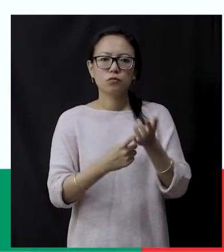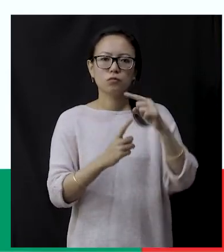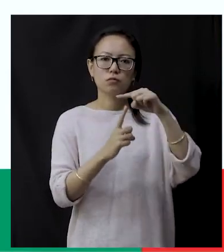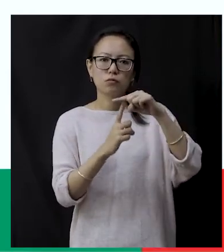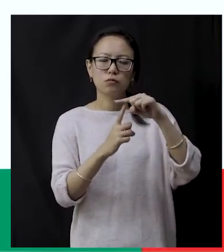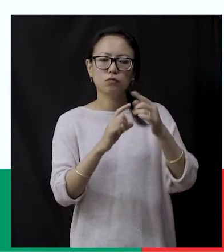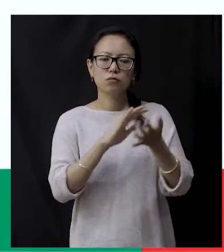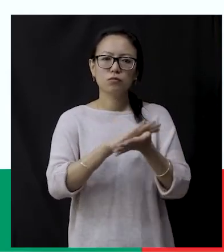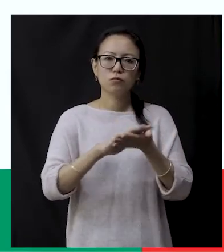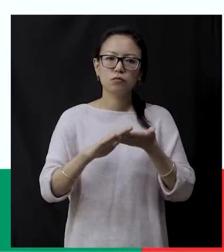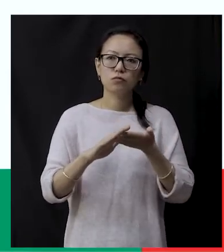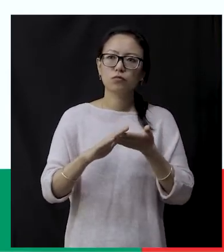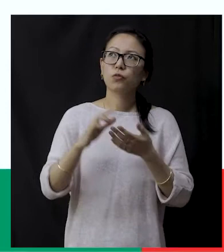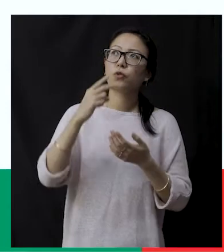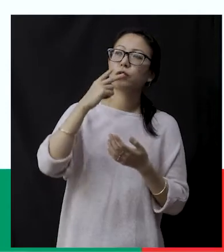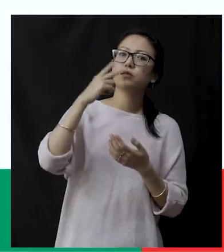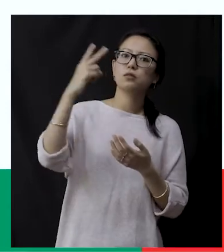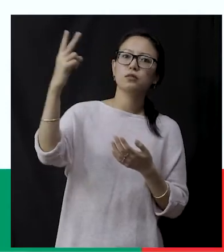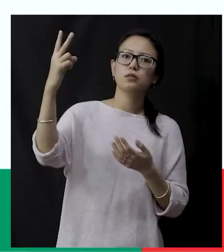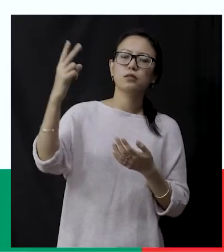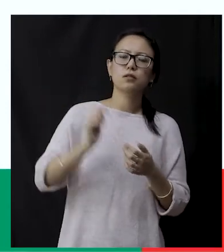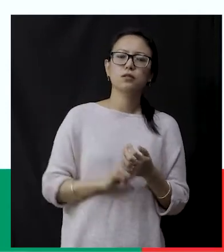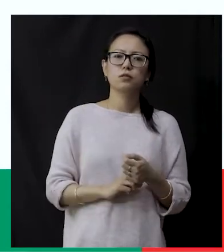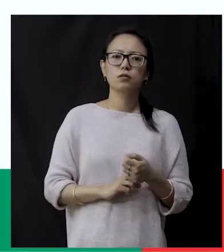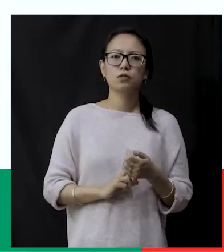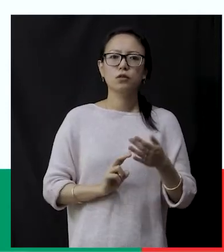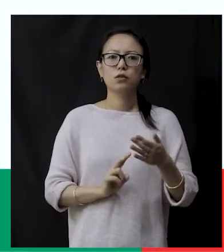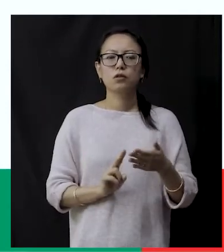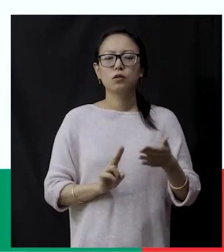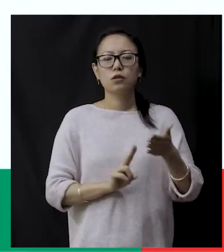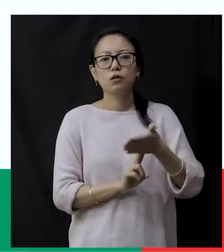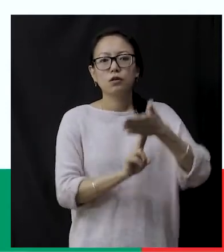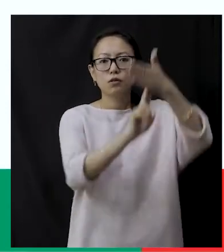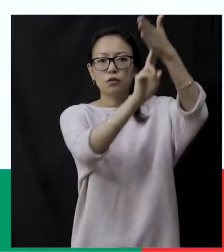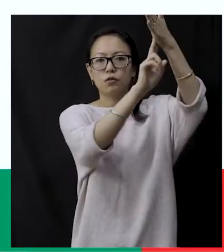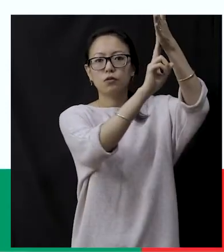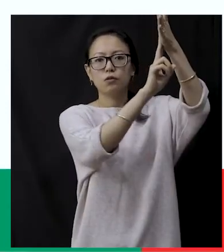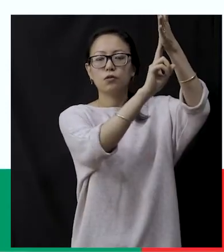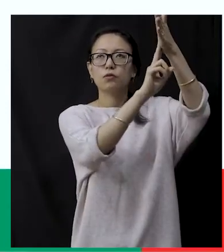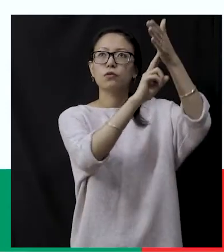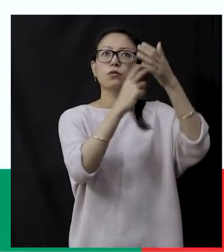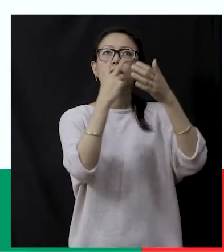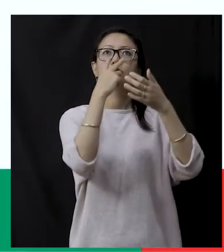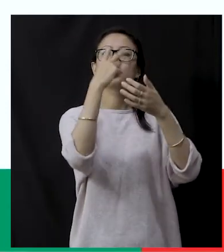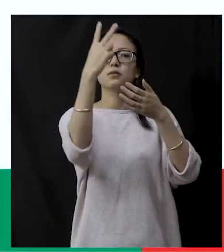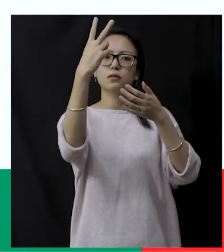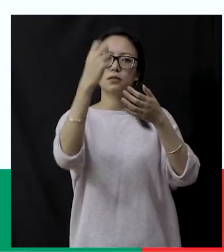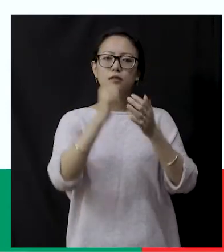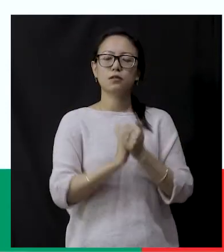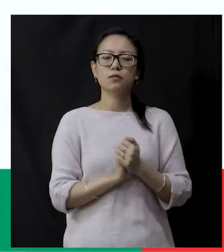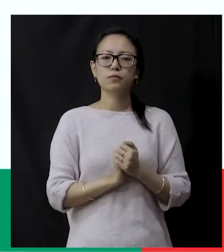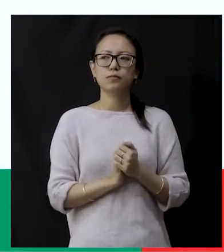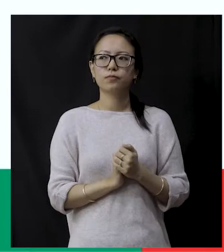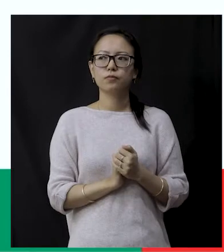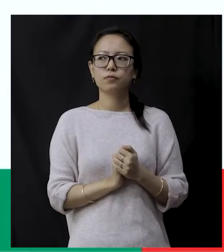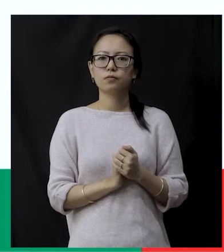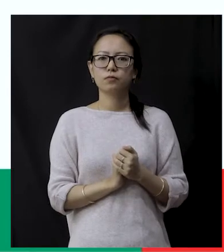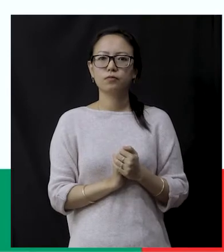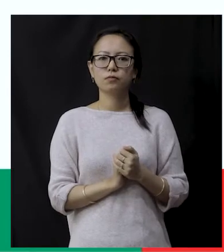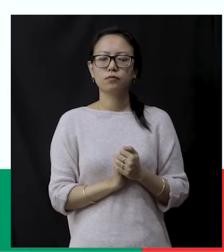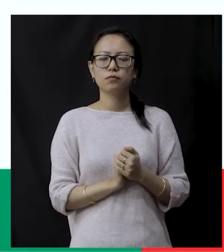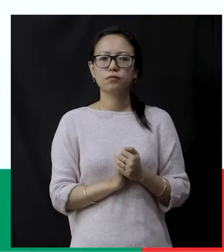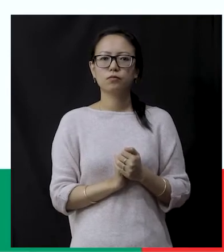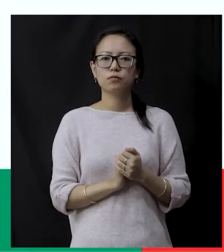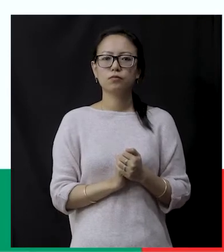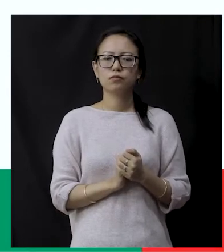night sky, you have to look up straight in the north. Okay, north means here, okay?